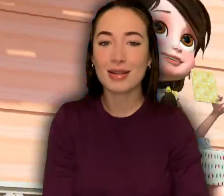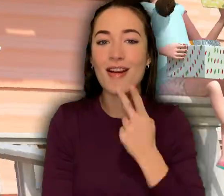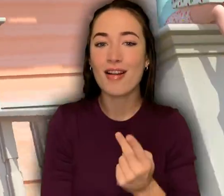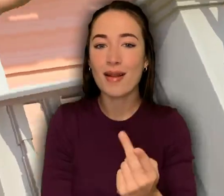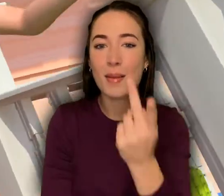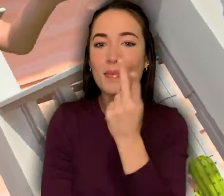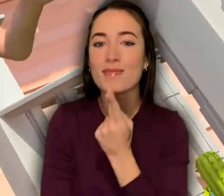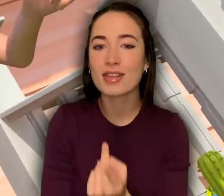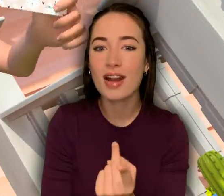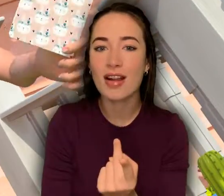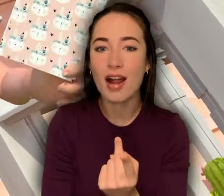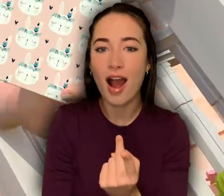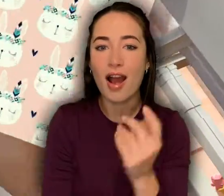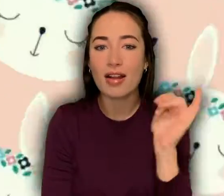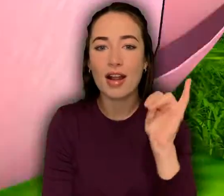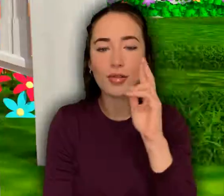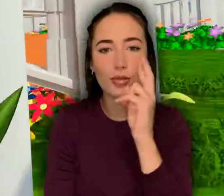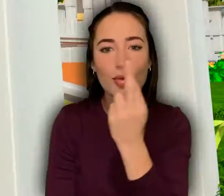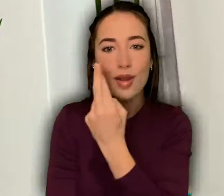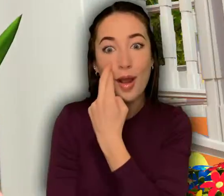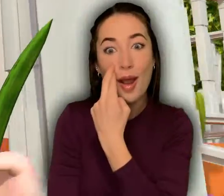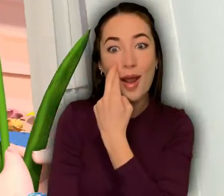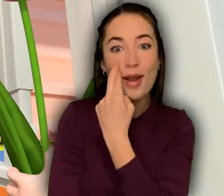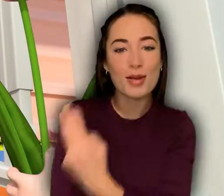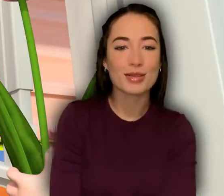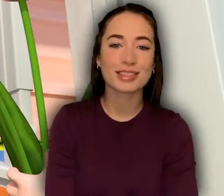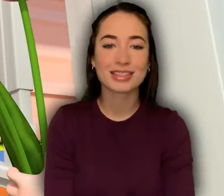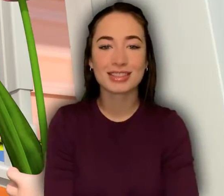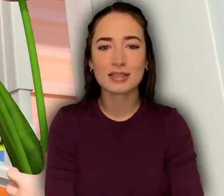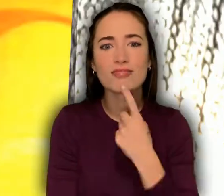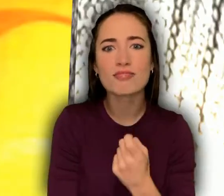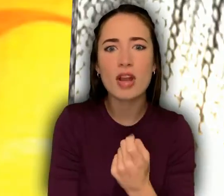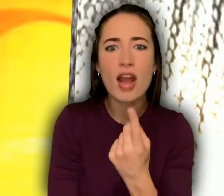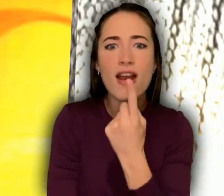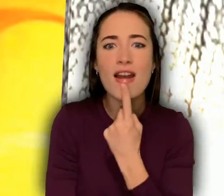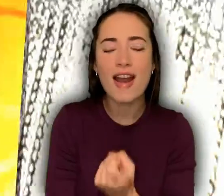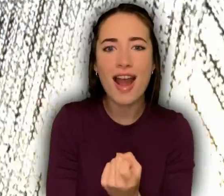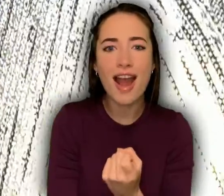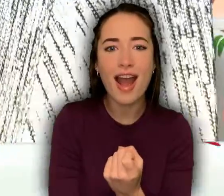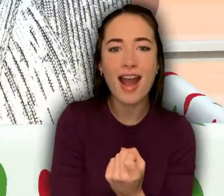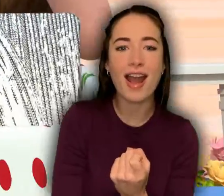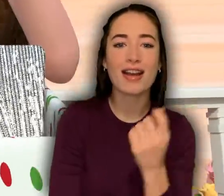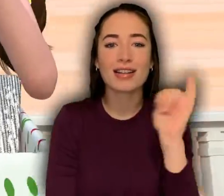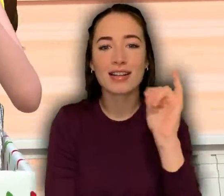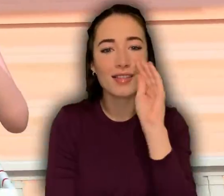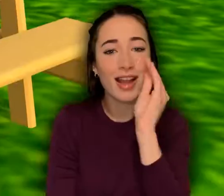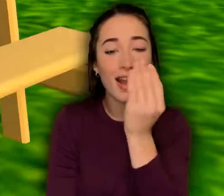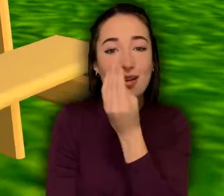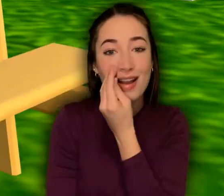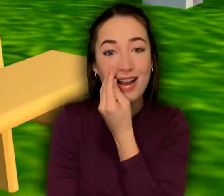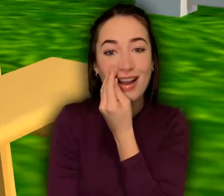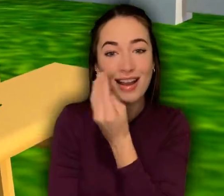Pink color, pink color Like a rose Red color, red color